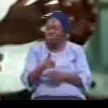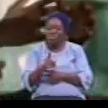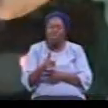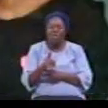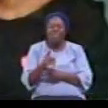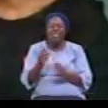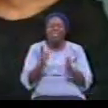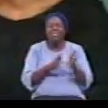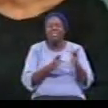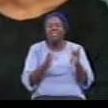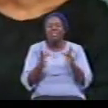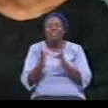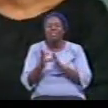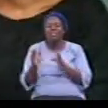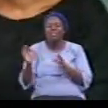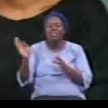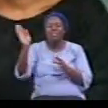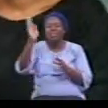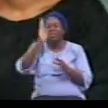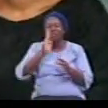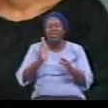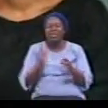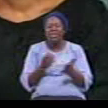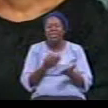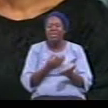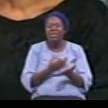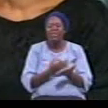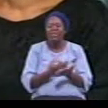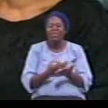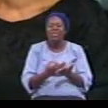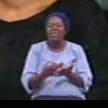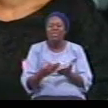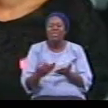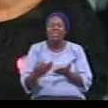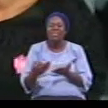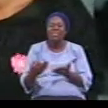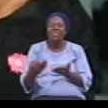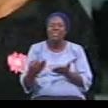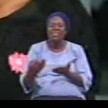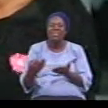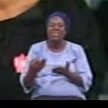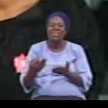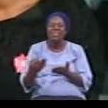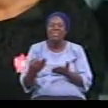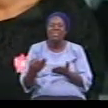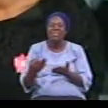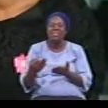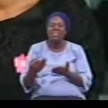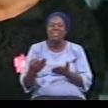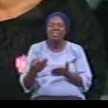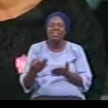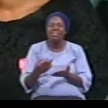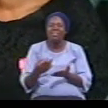you. Then he rose again to prove every promise I've been